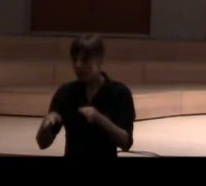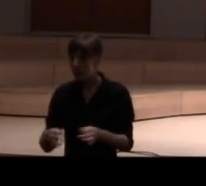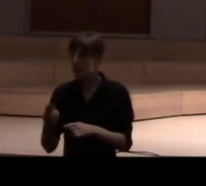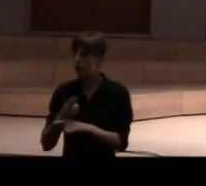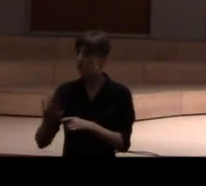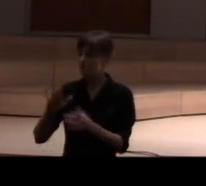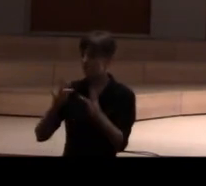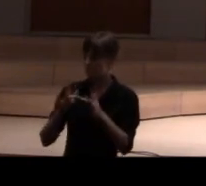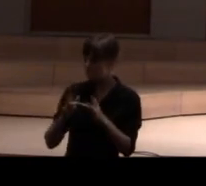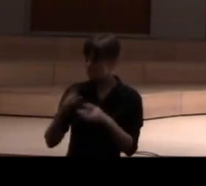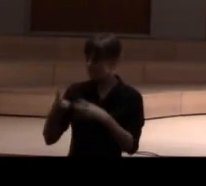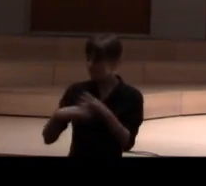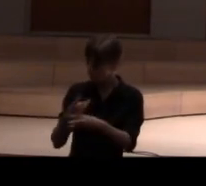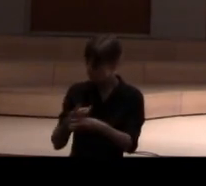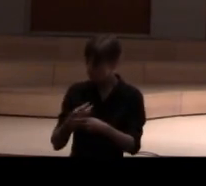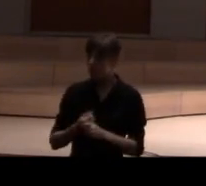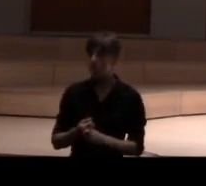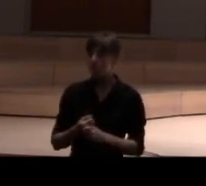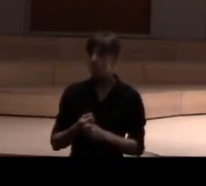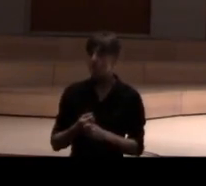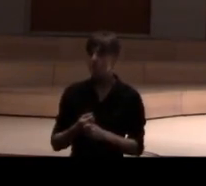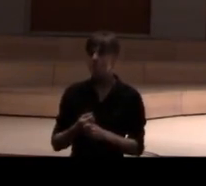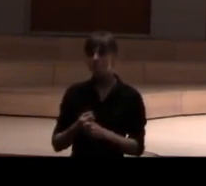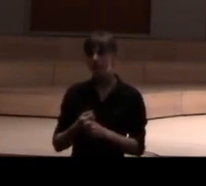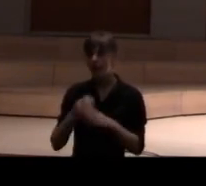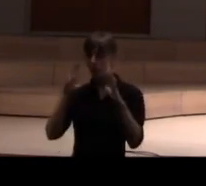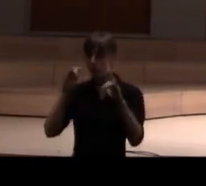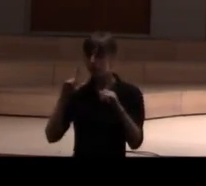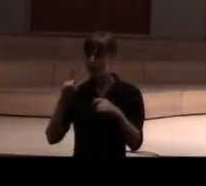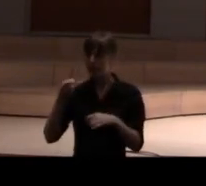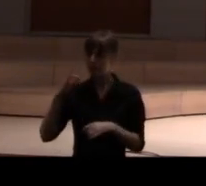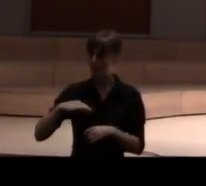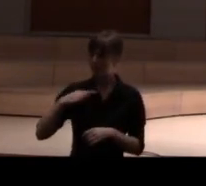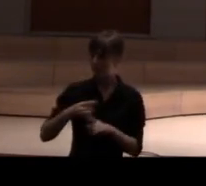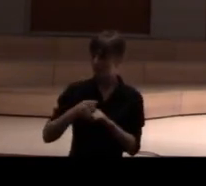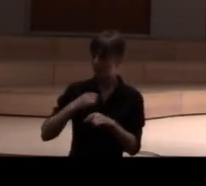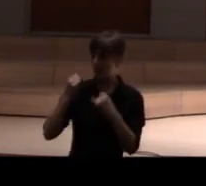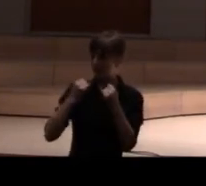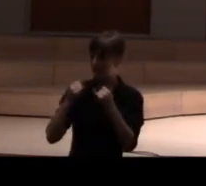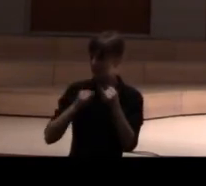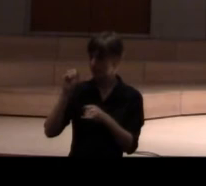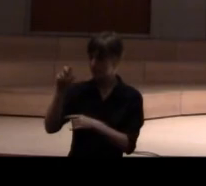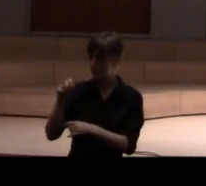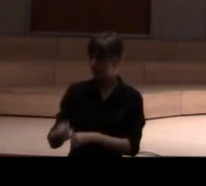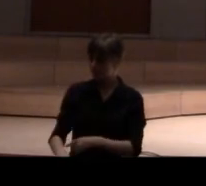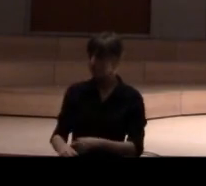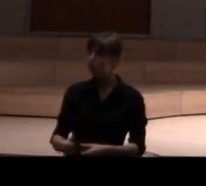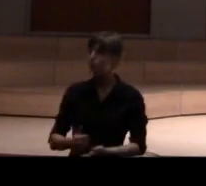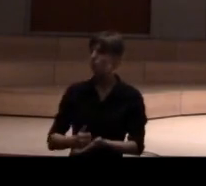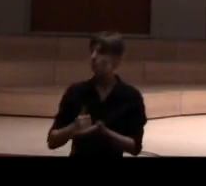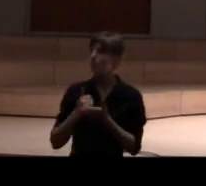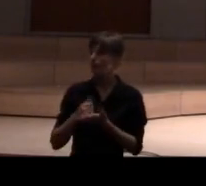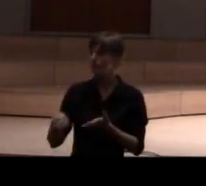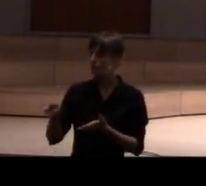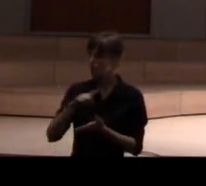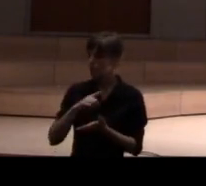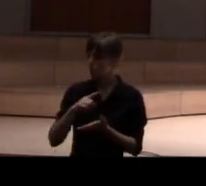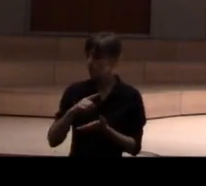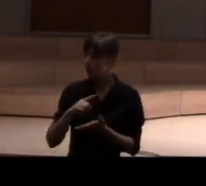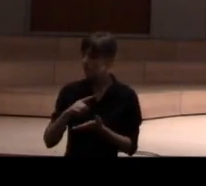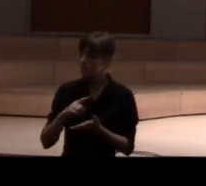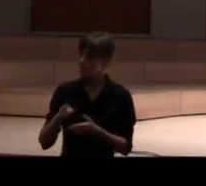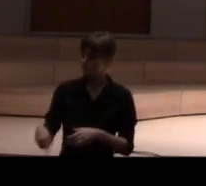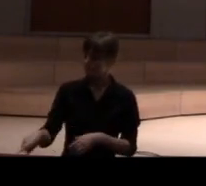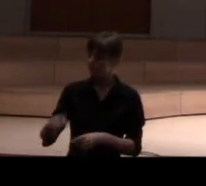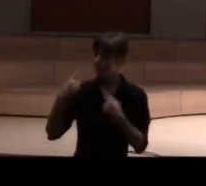world. These are all actions that I hope that we can take to hopefully ensure that the students who walk into language arts classrooms will